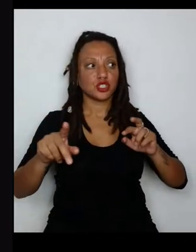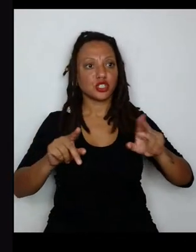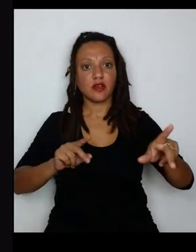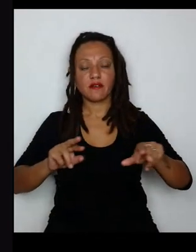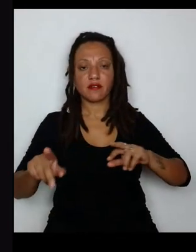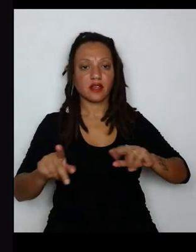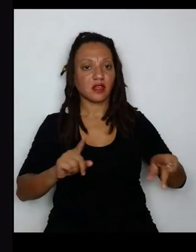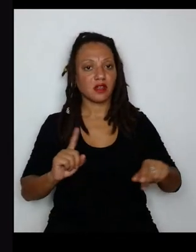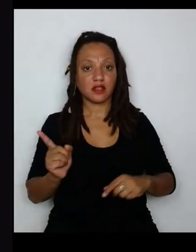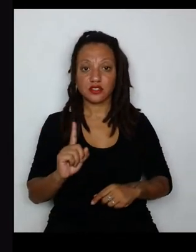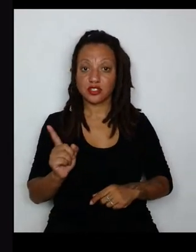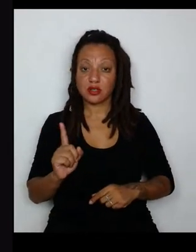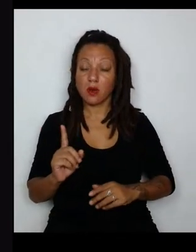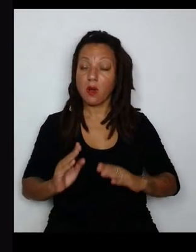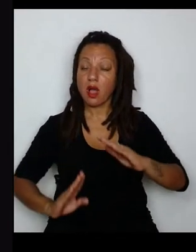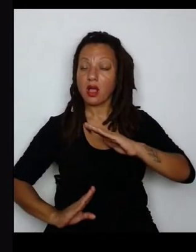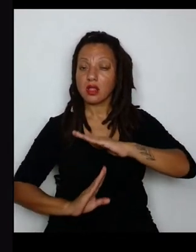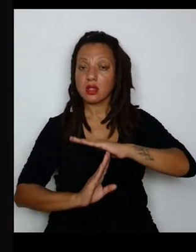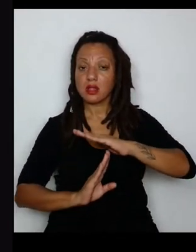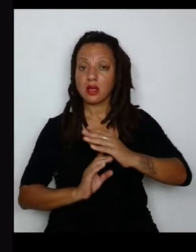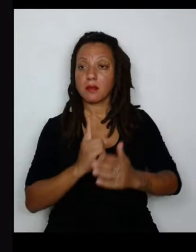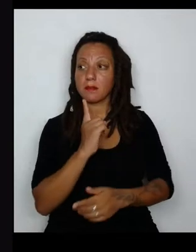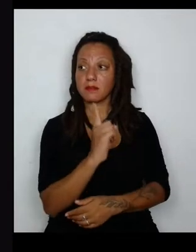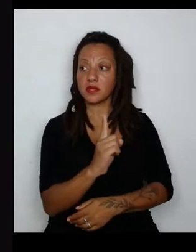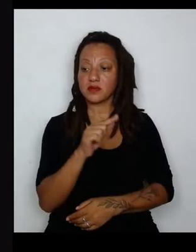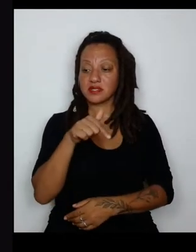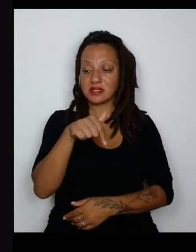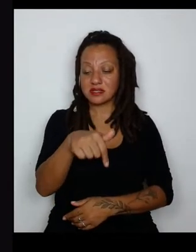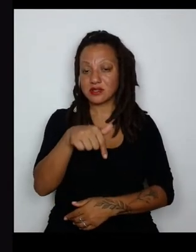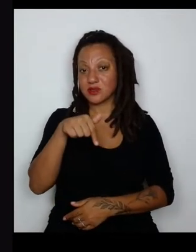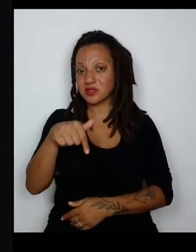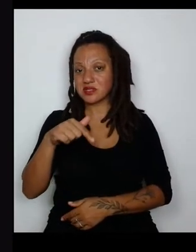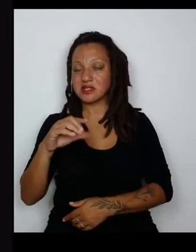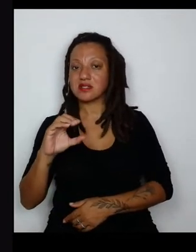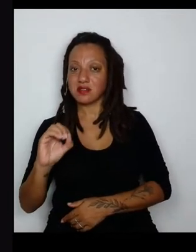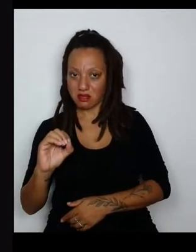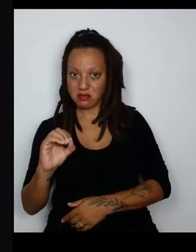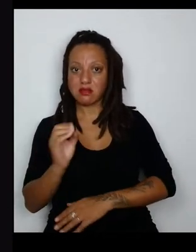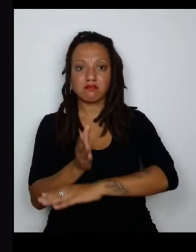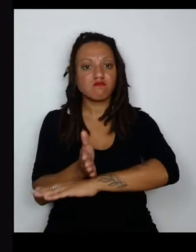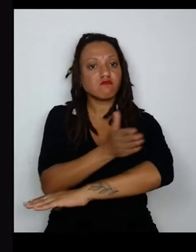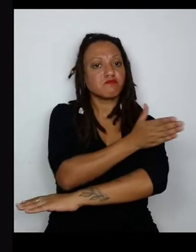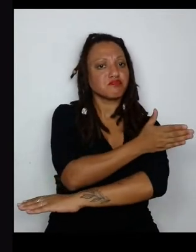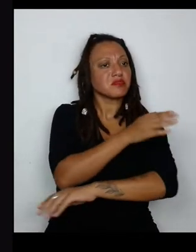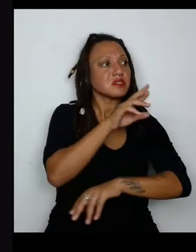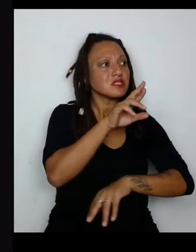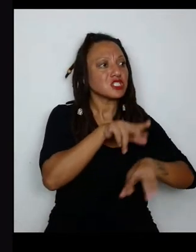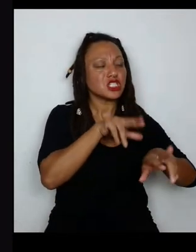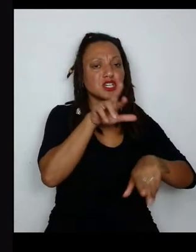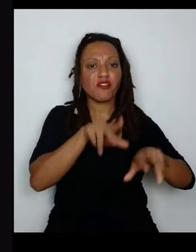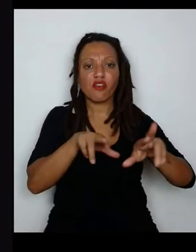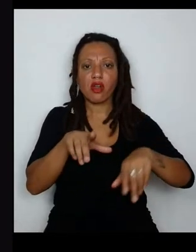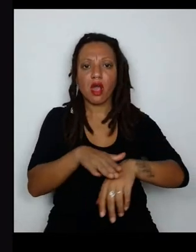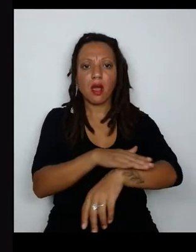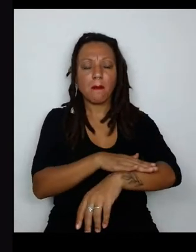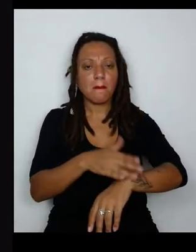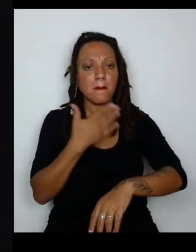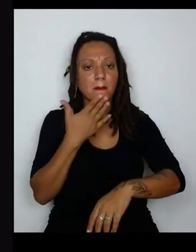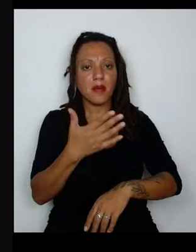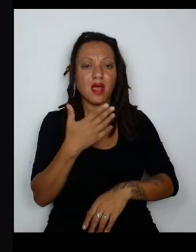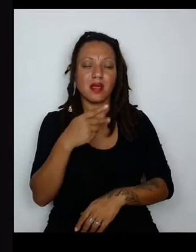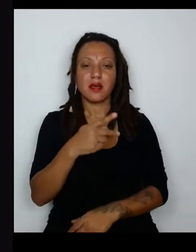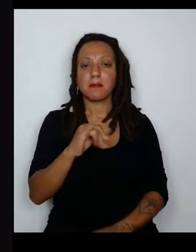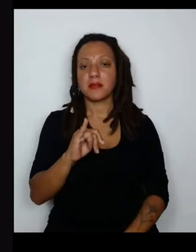end quote these differences what stanley bailly has called pigmentologies were